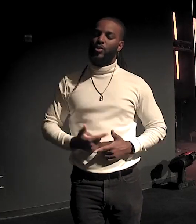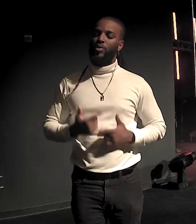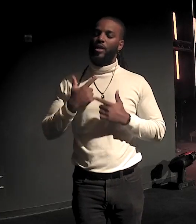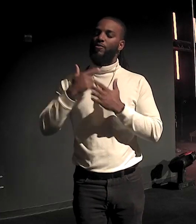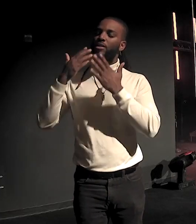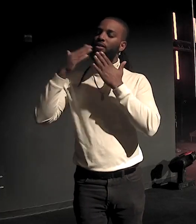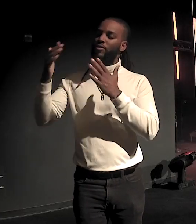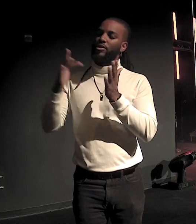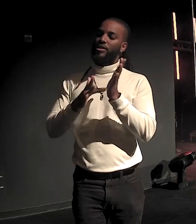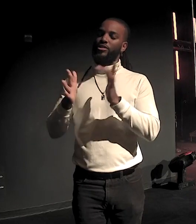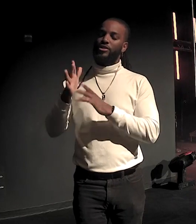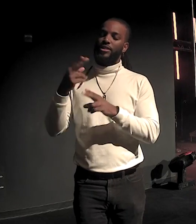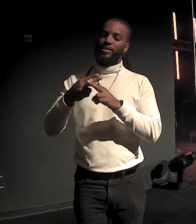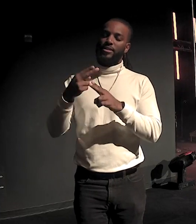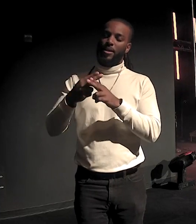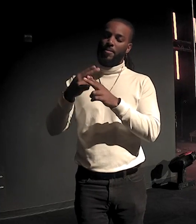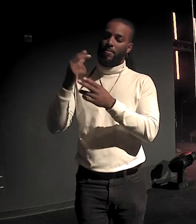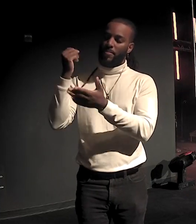for it. In Jesus' name.